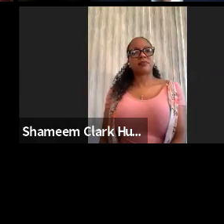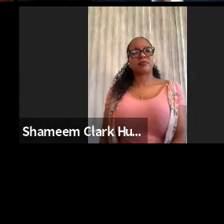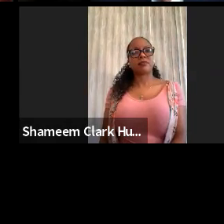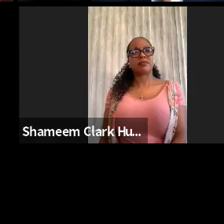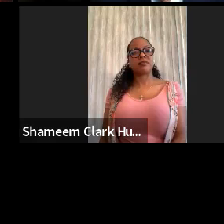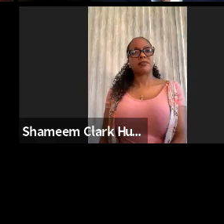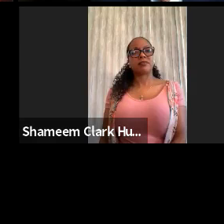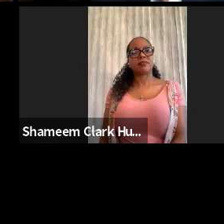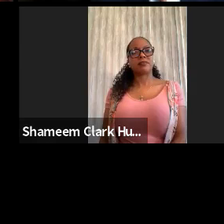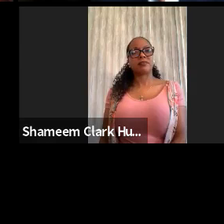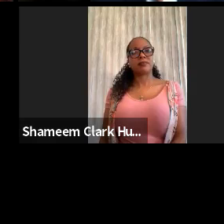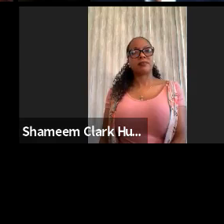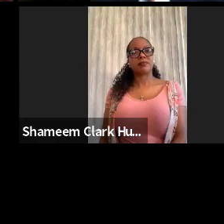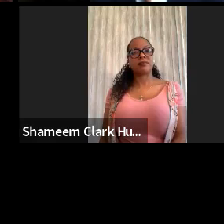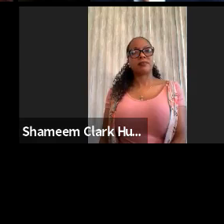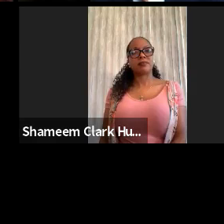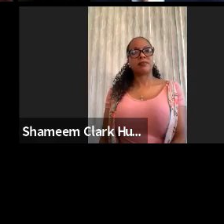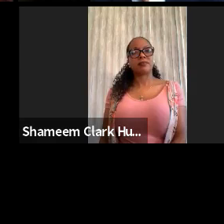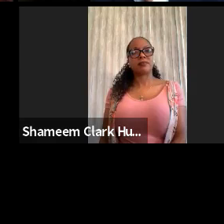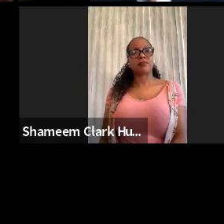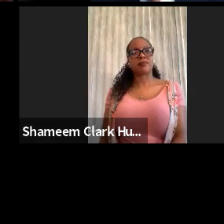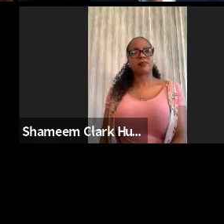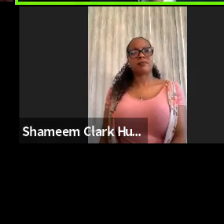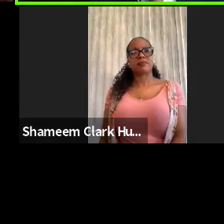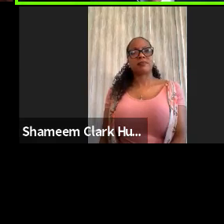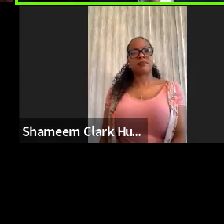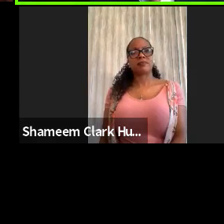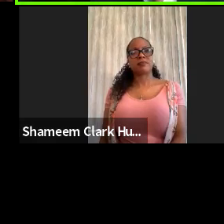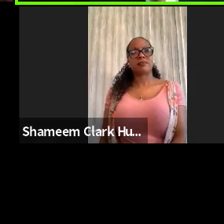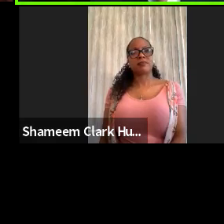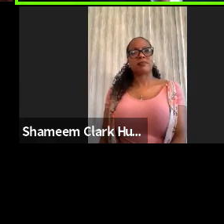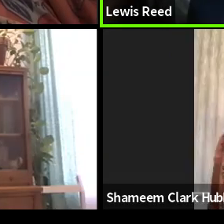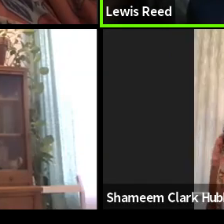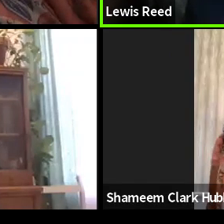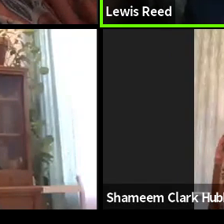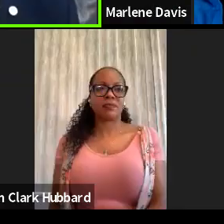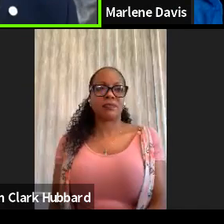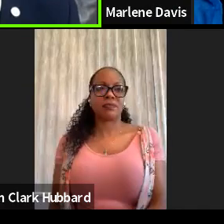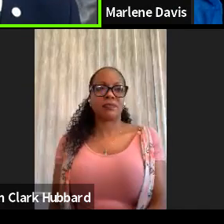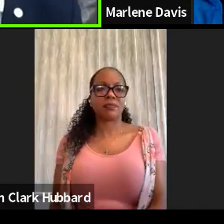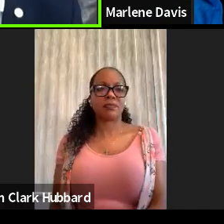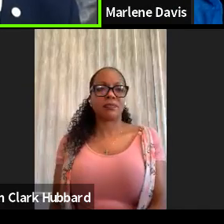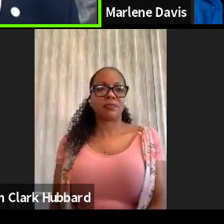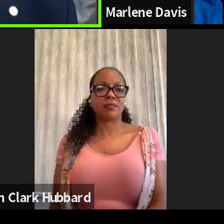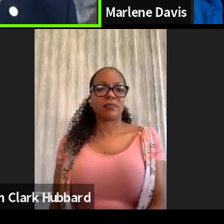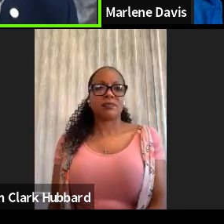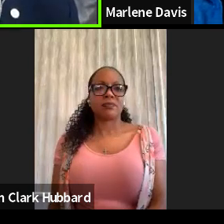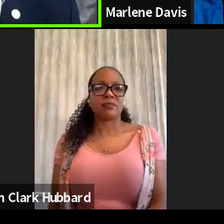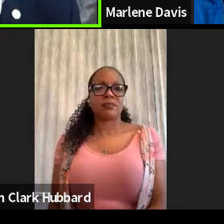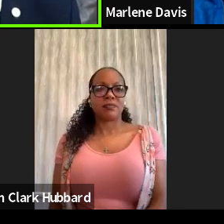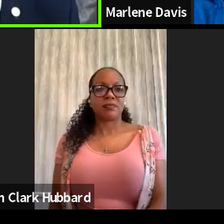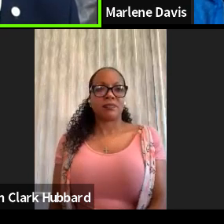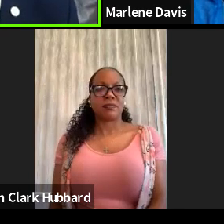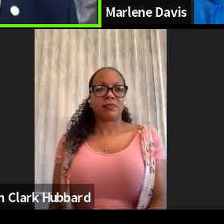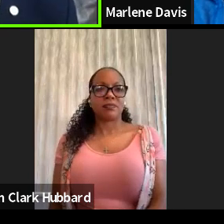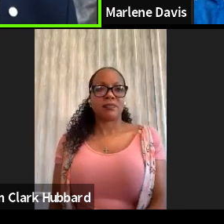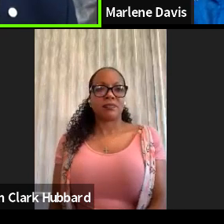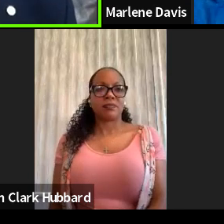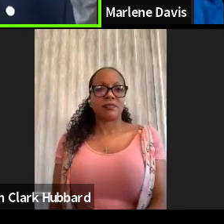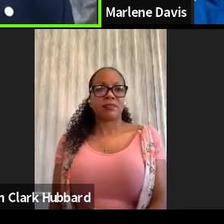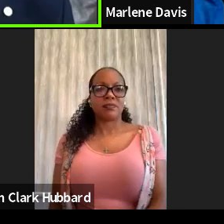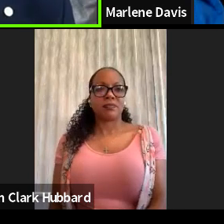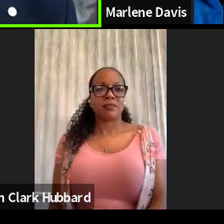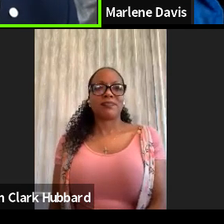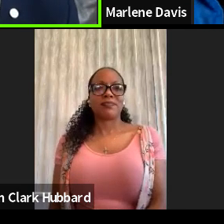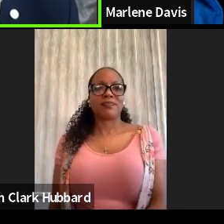It's system. past time, Mr. President. All right. All right, thank you so much. Ms. Smith. You covered a lot of